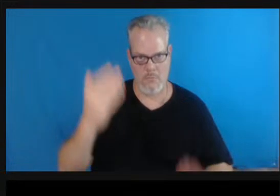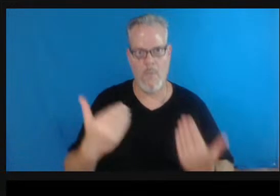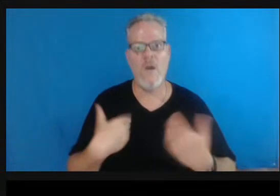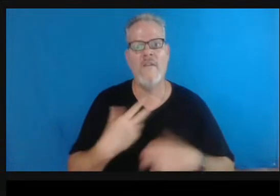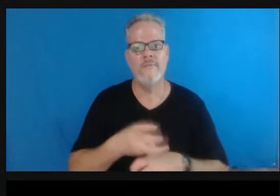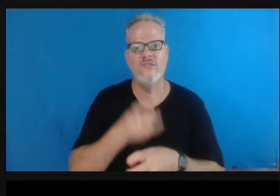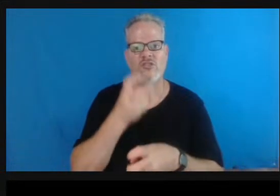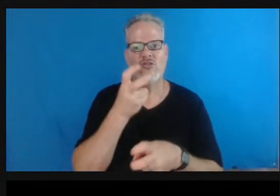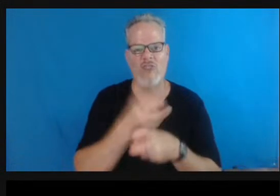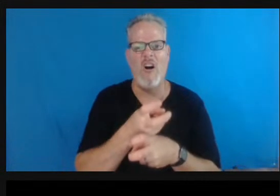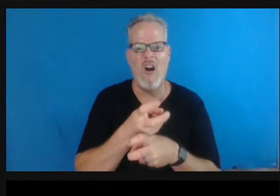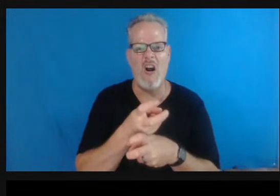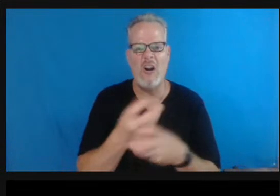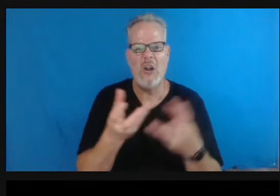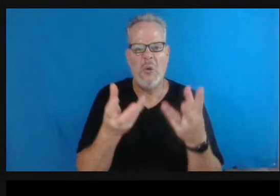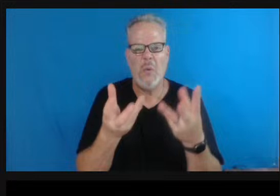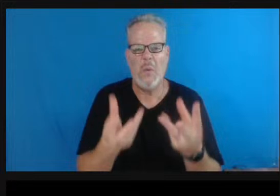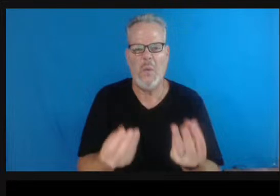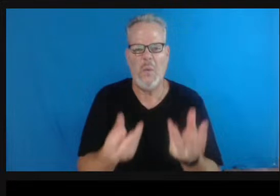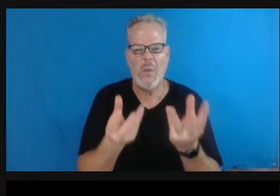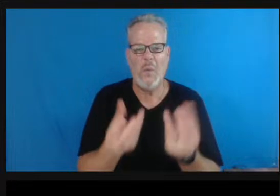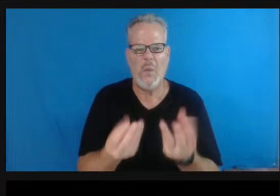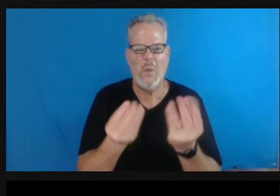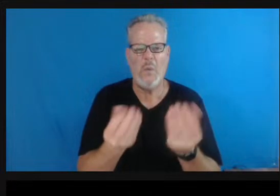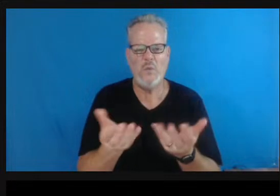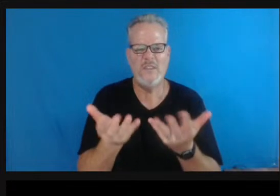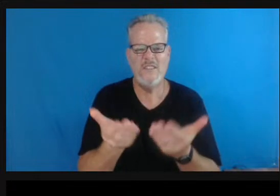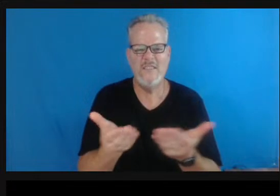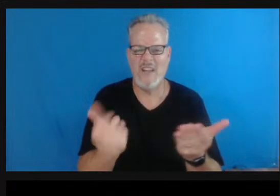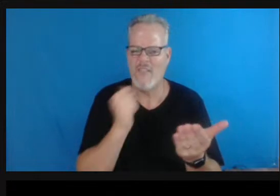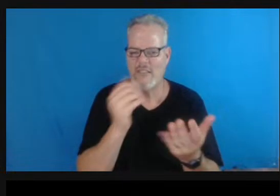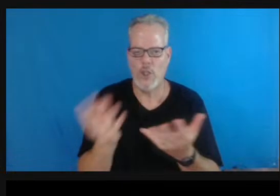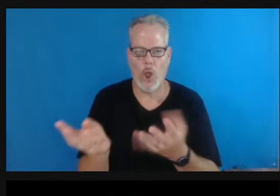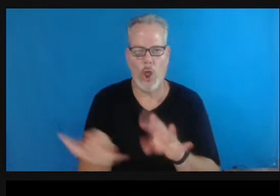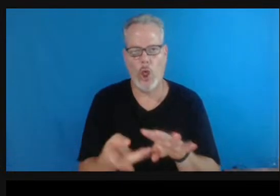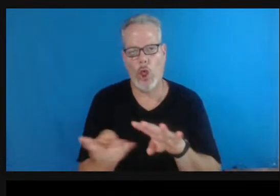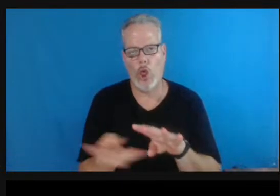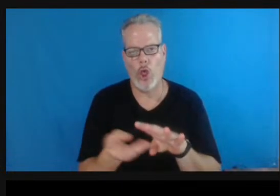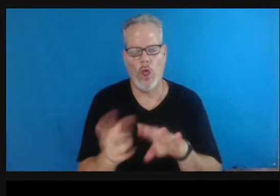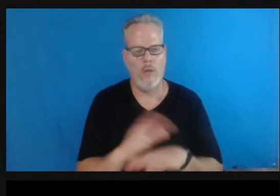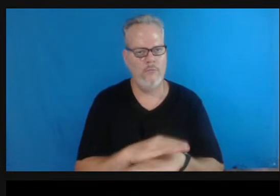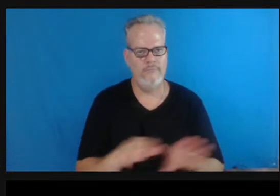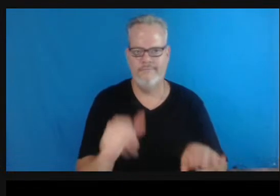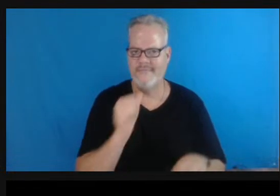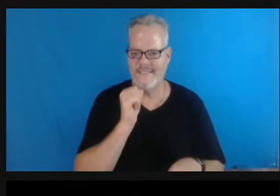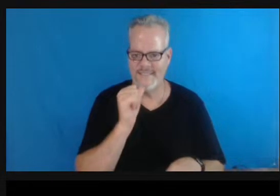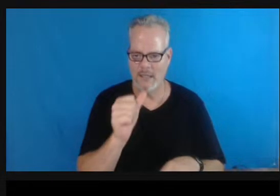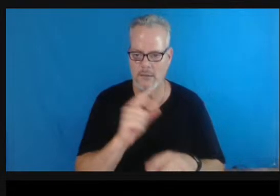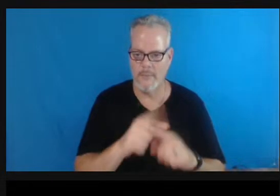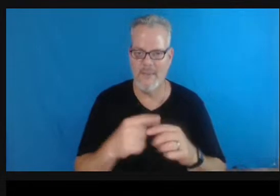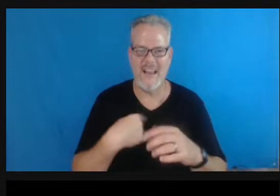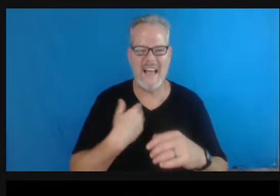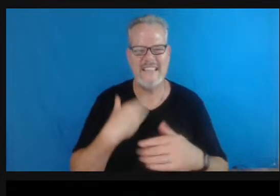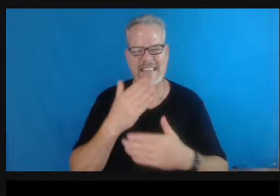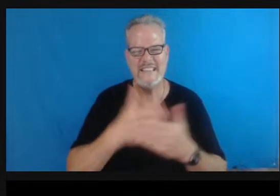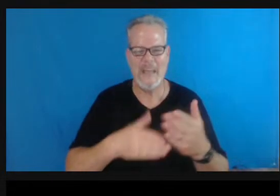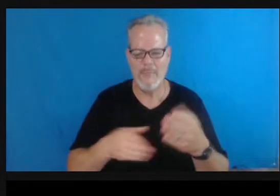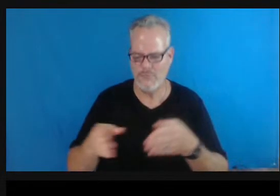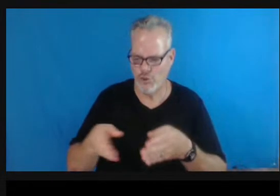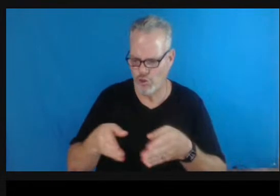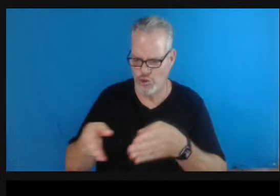there or some really gooey stuff that's not as mobile. But somewhere you must have these pockets or channels